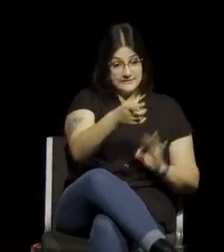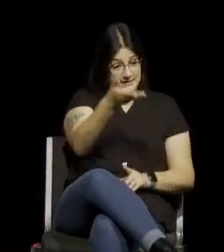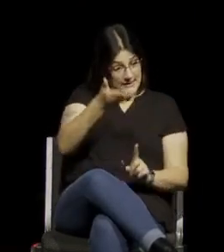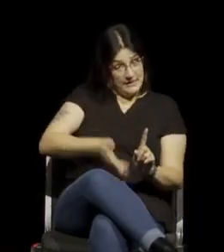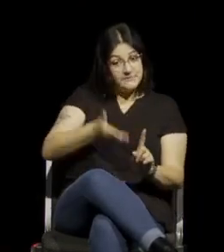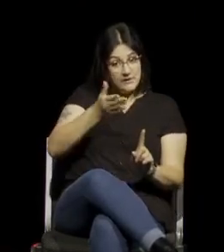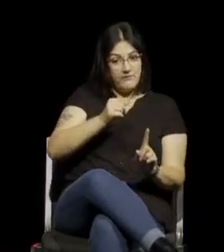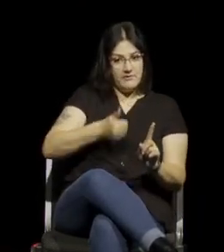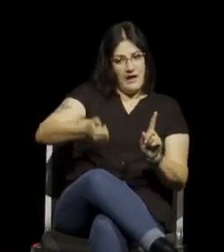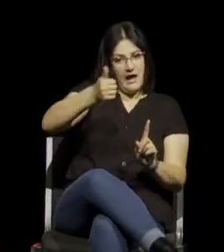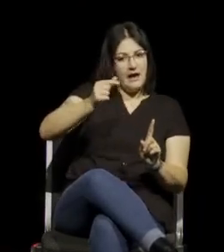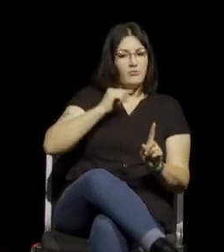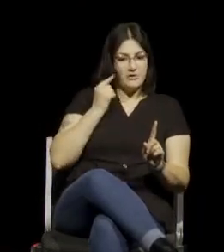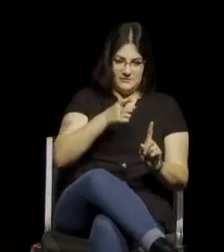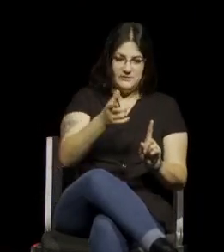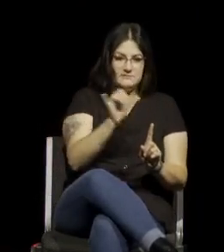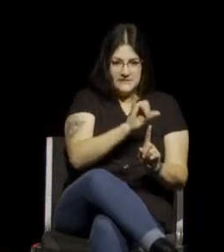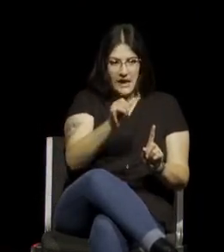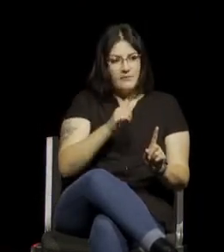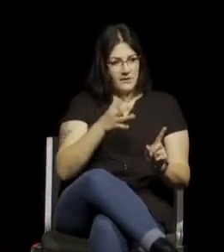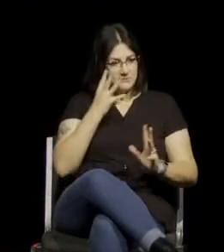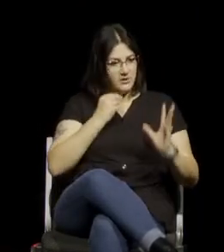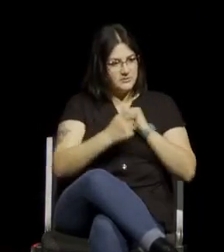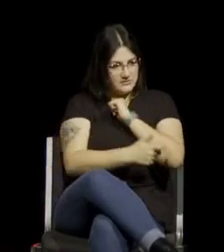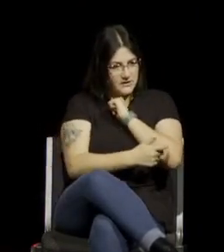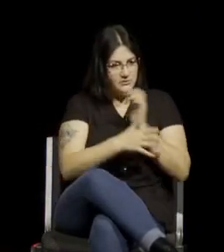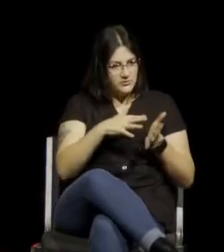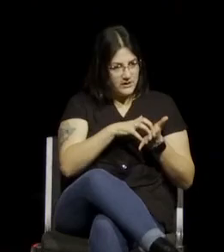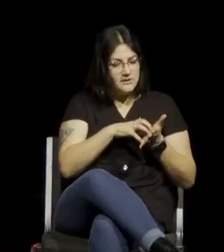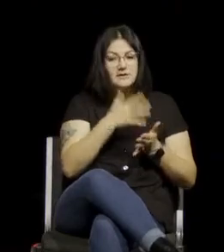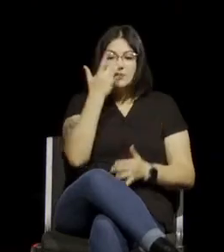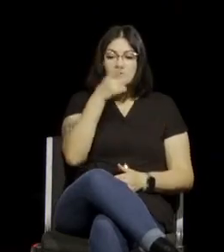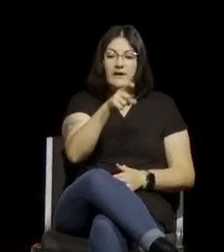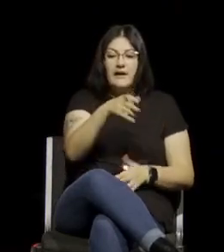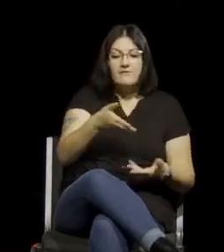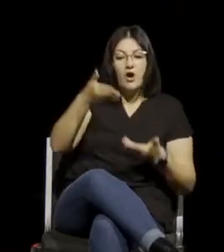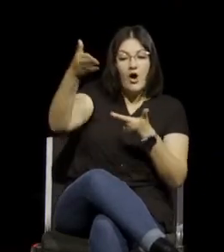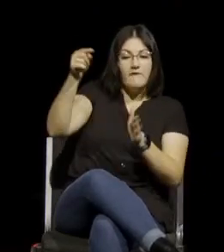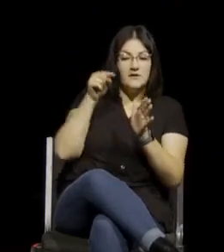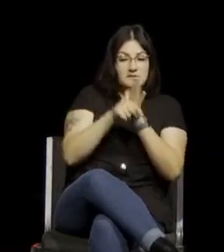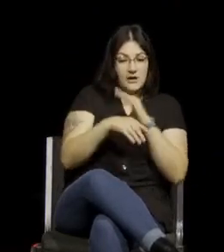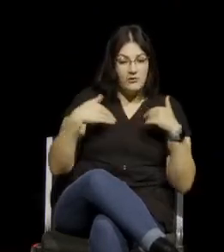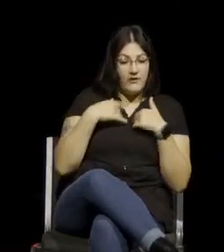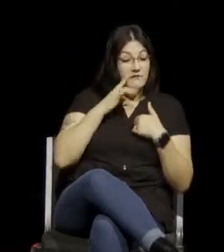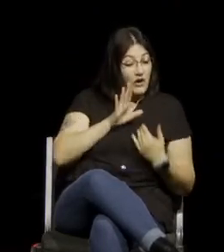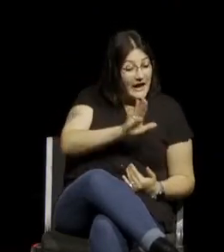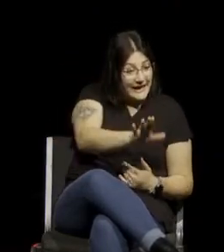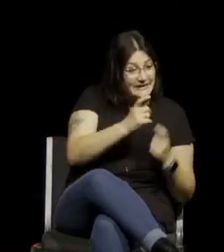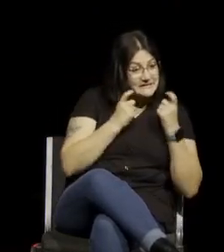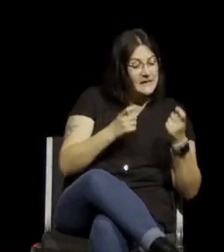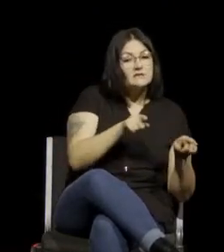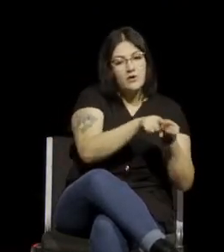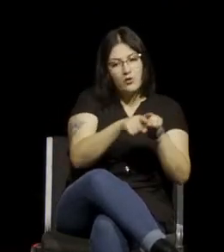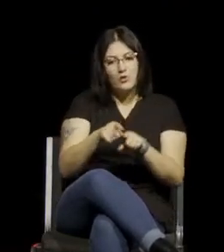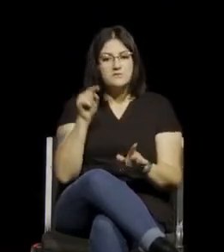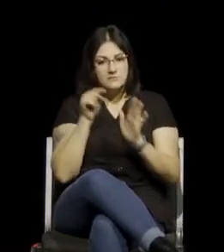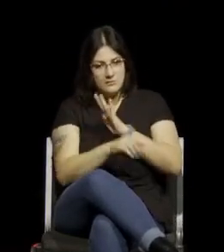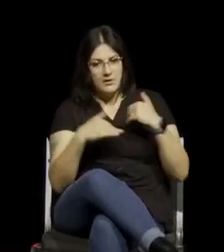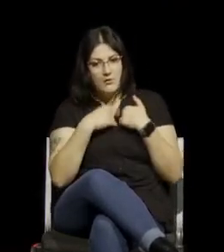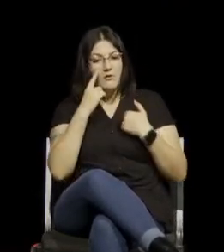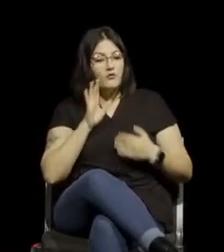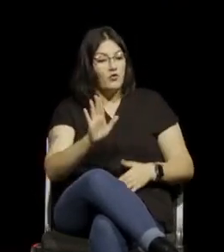the high priest, is subject to weakness too. That is why he has to offer sacrifices for his own sins as well as for the sins of the